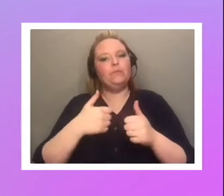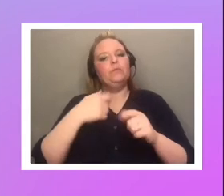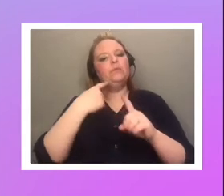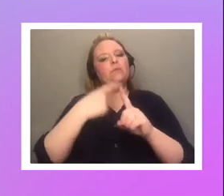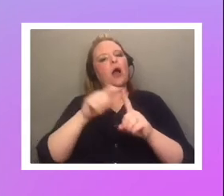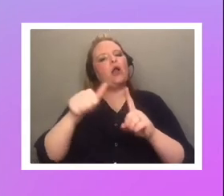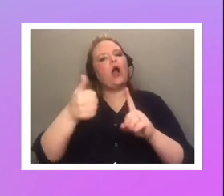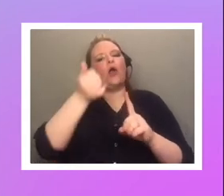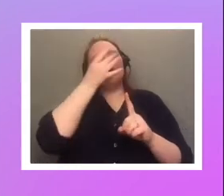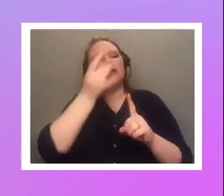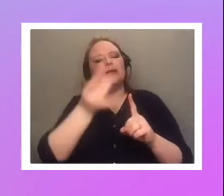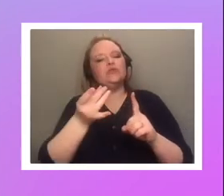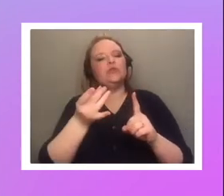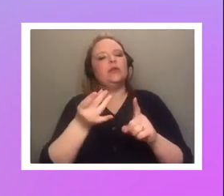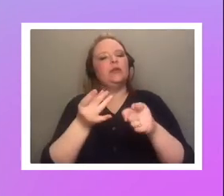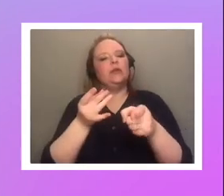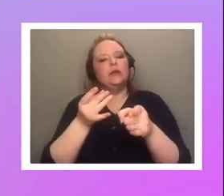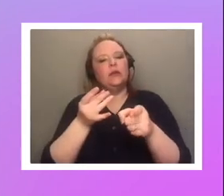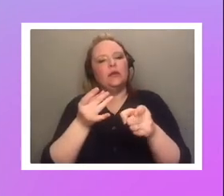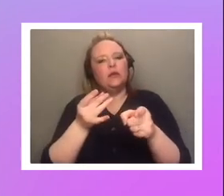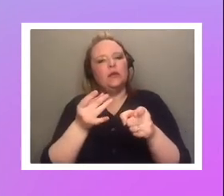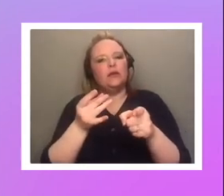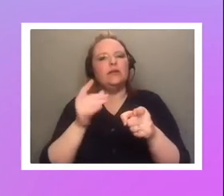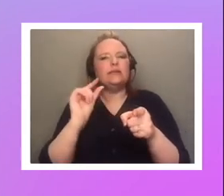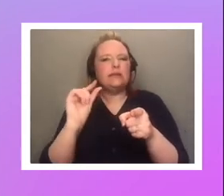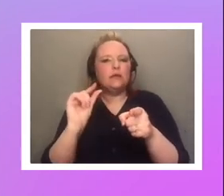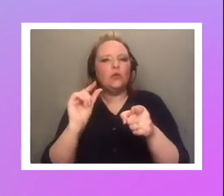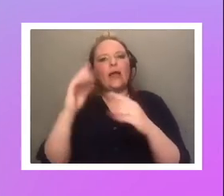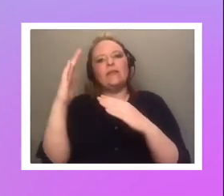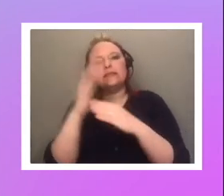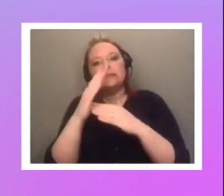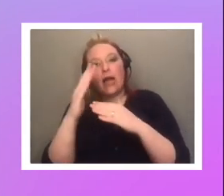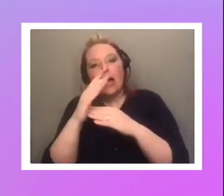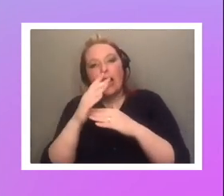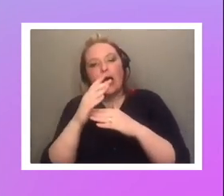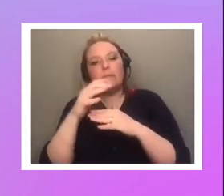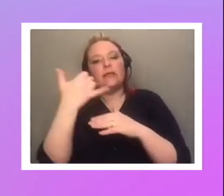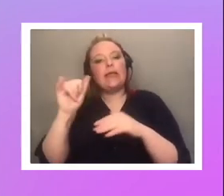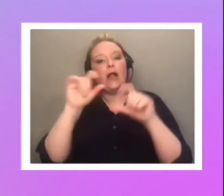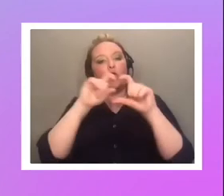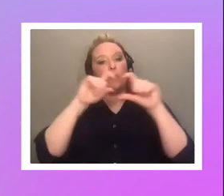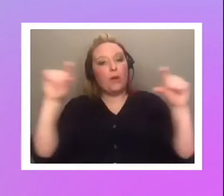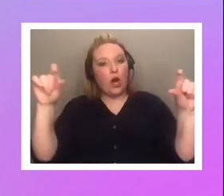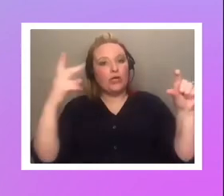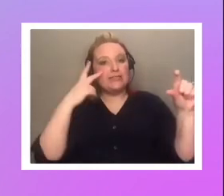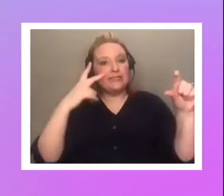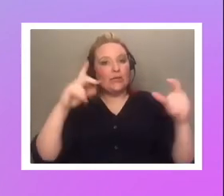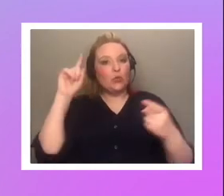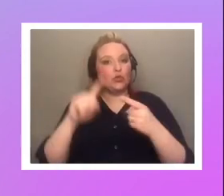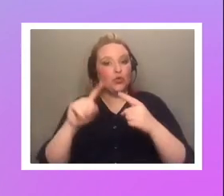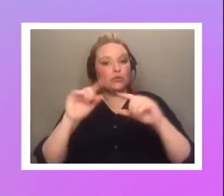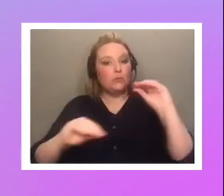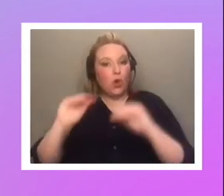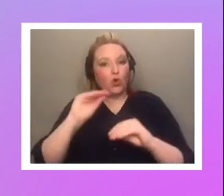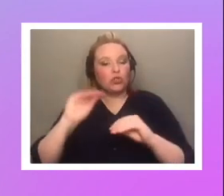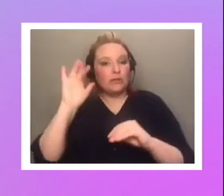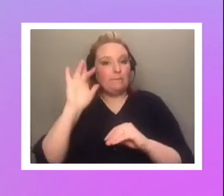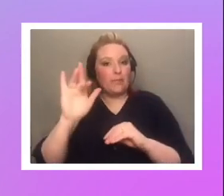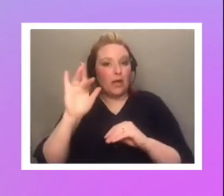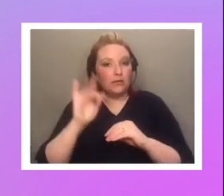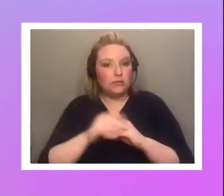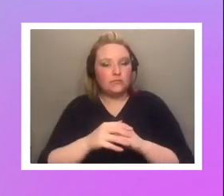interesting here, which is that little, was it, or not that so little, but then the very top in that yellow bar, there's this reduced motion toggle.